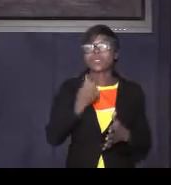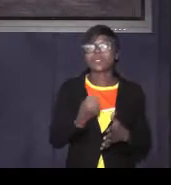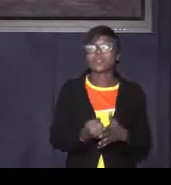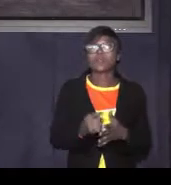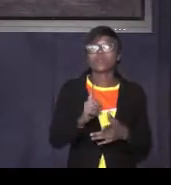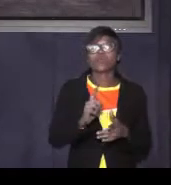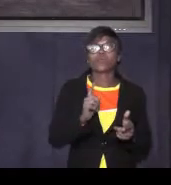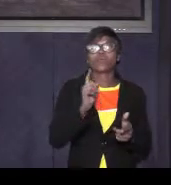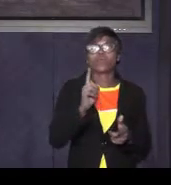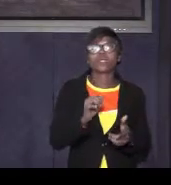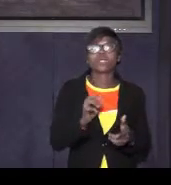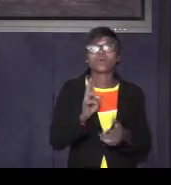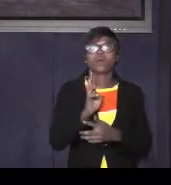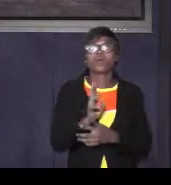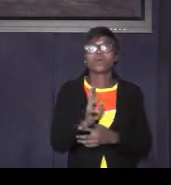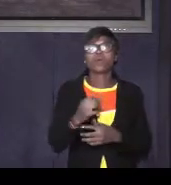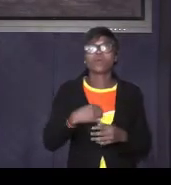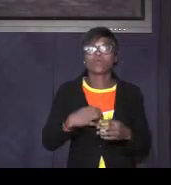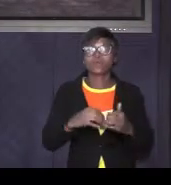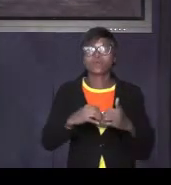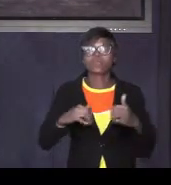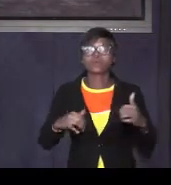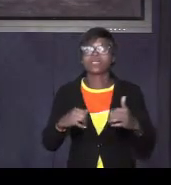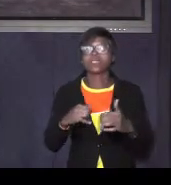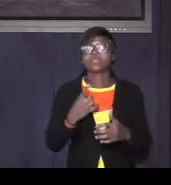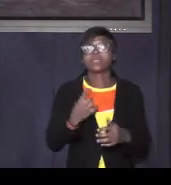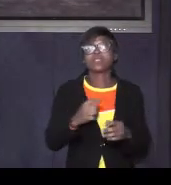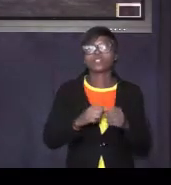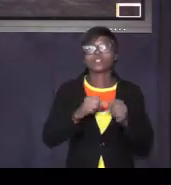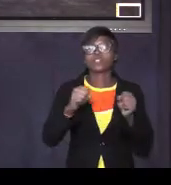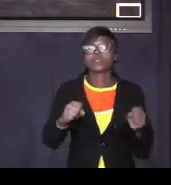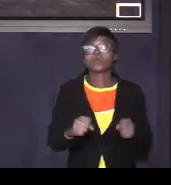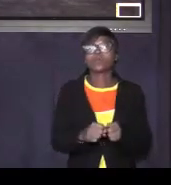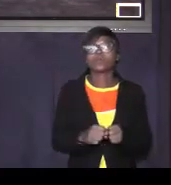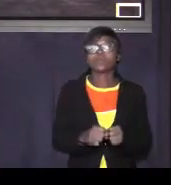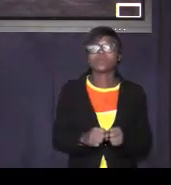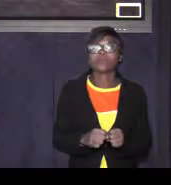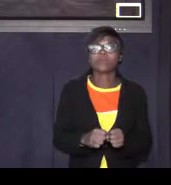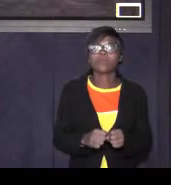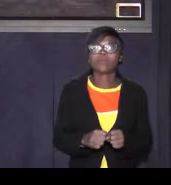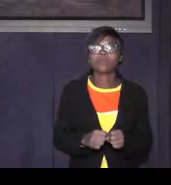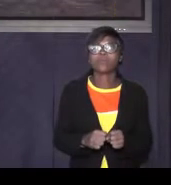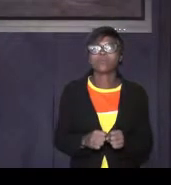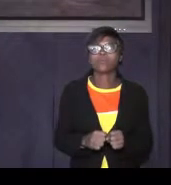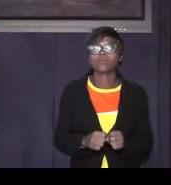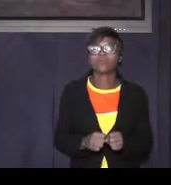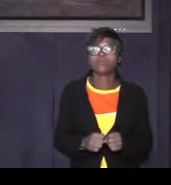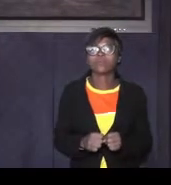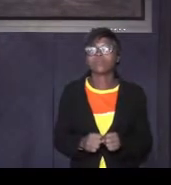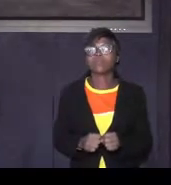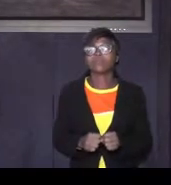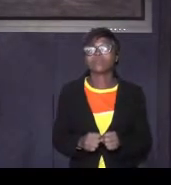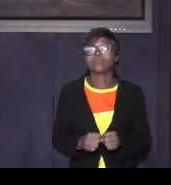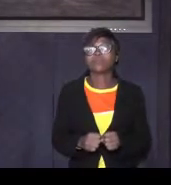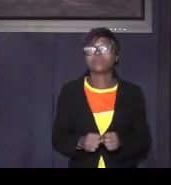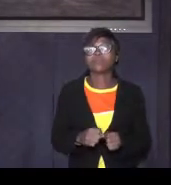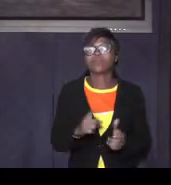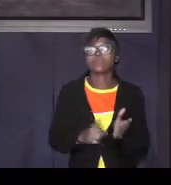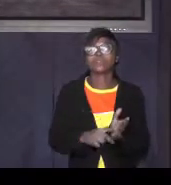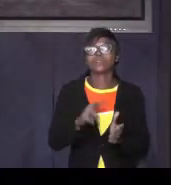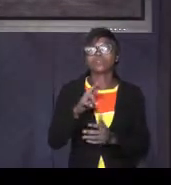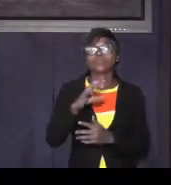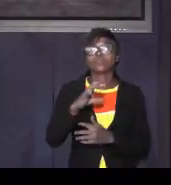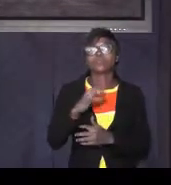of the vertical rectangle. So now separating the shapes, see, separating the